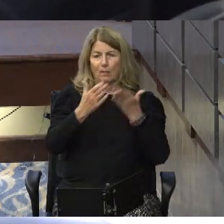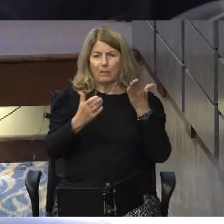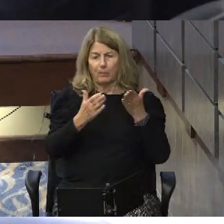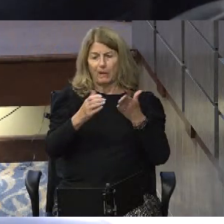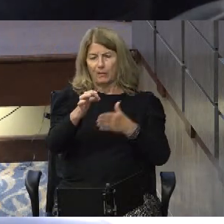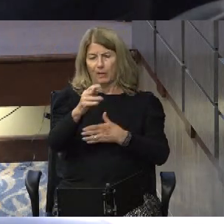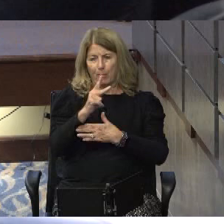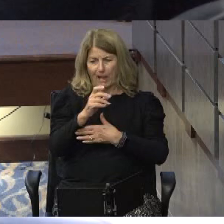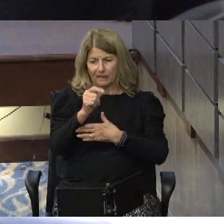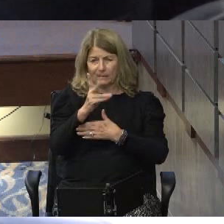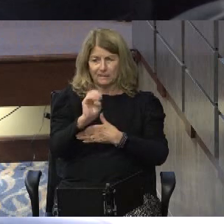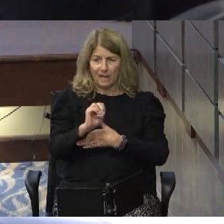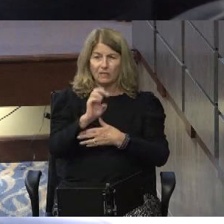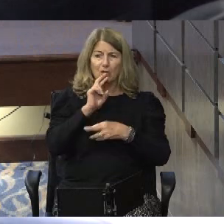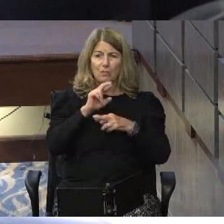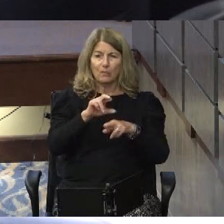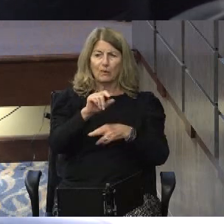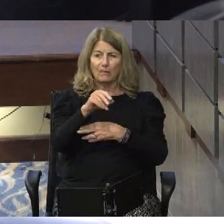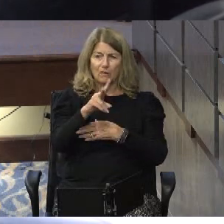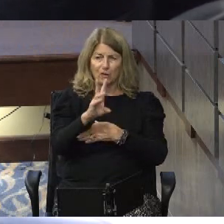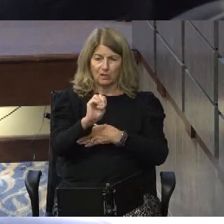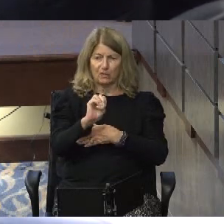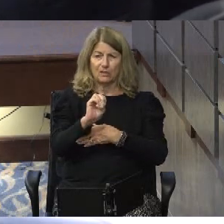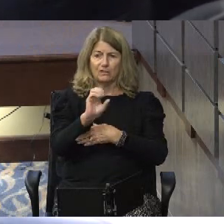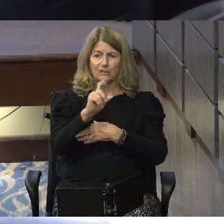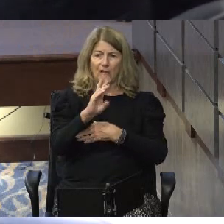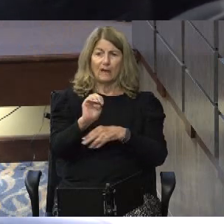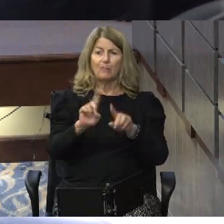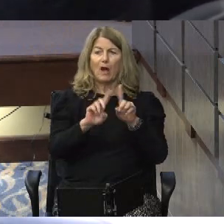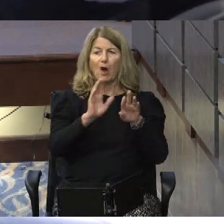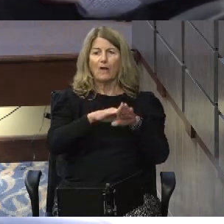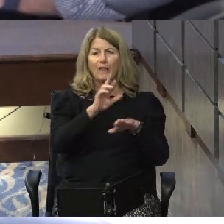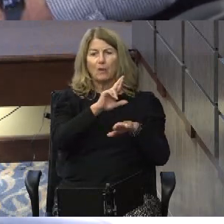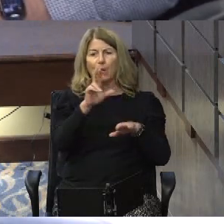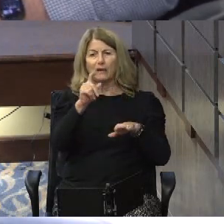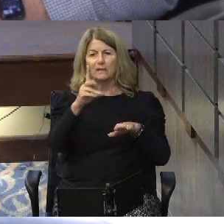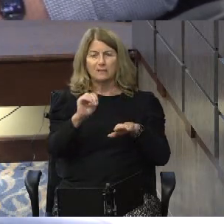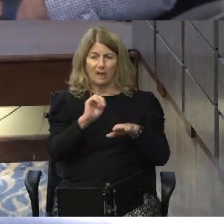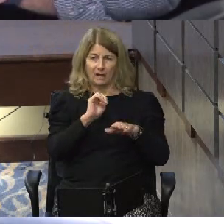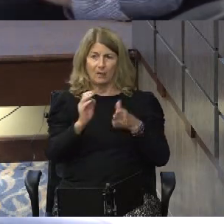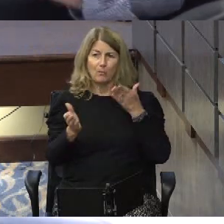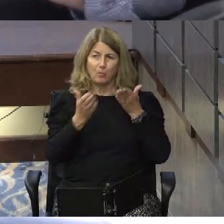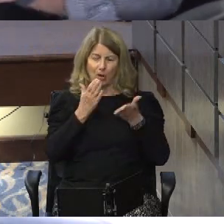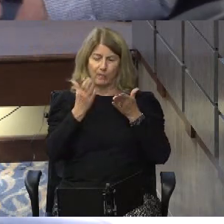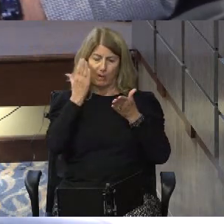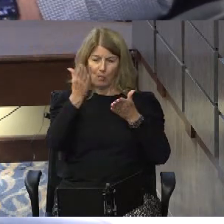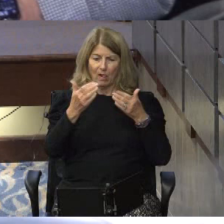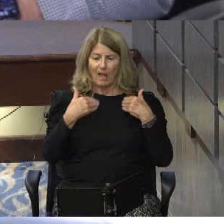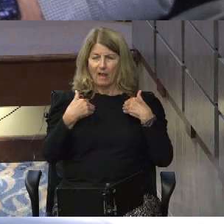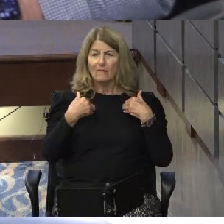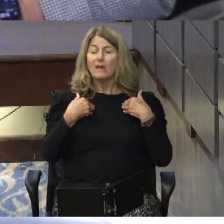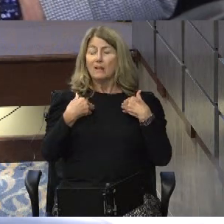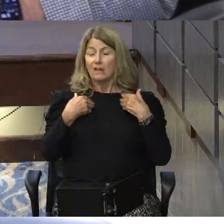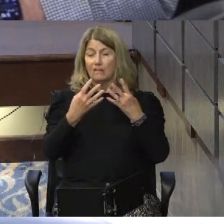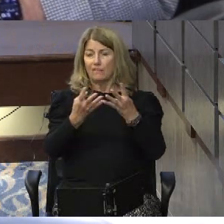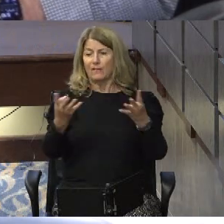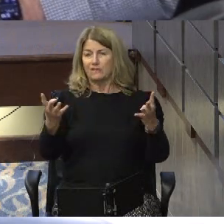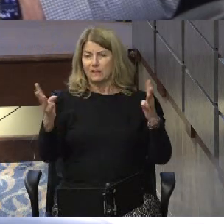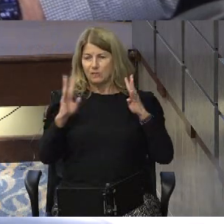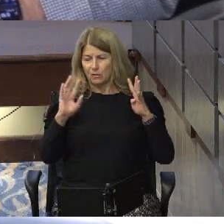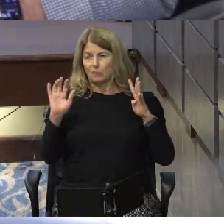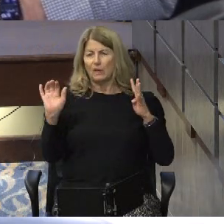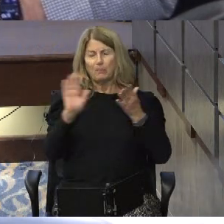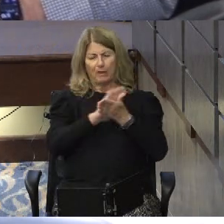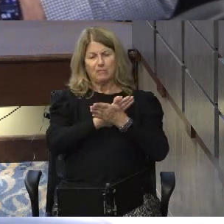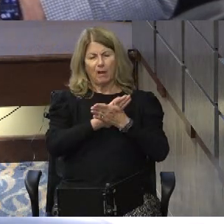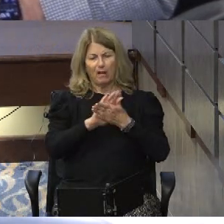creative with that. But on the right side, we'll more than likely have perimeter fencing as well. And it'll be nice wrought iron fencing.